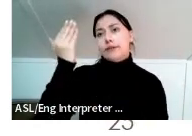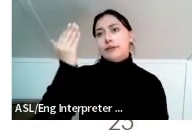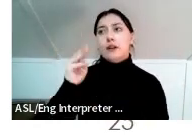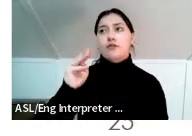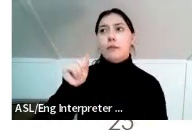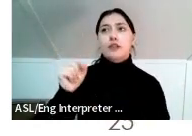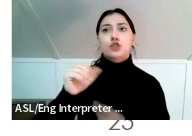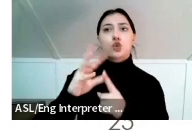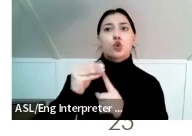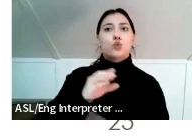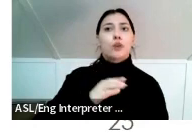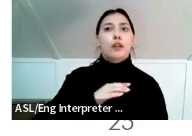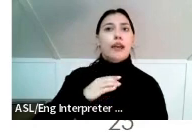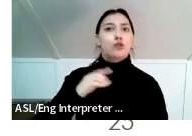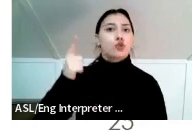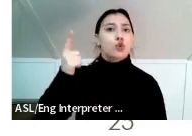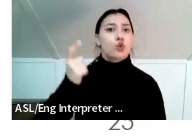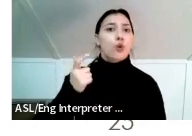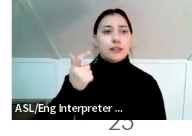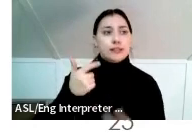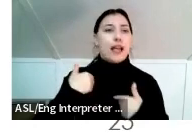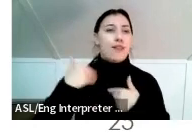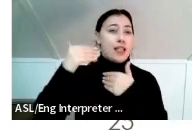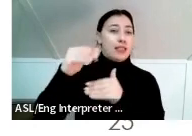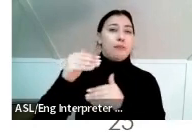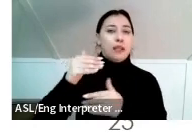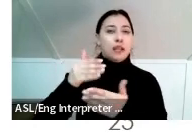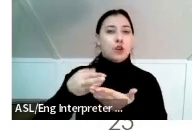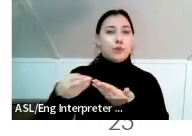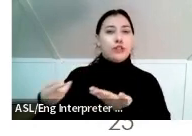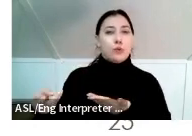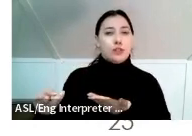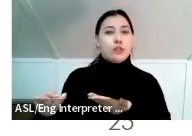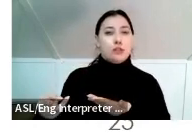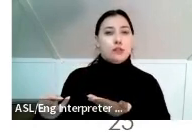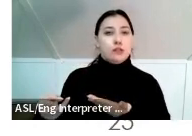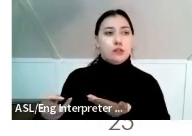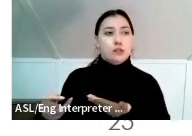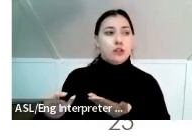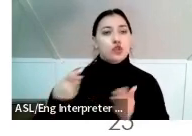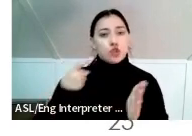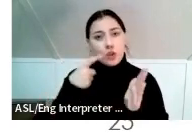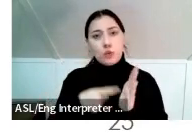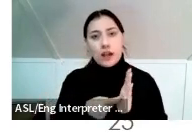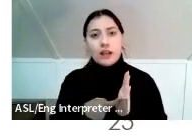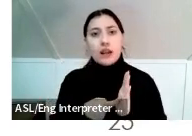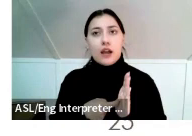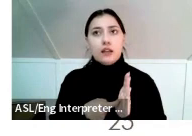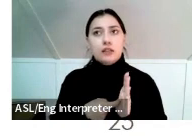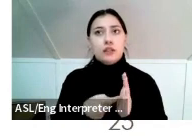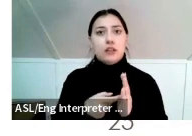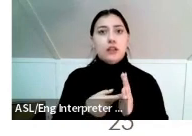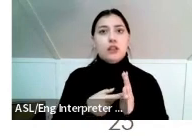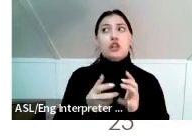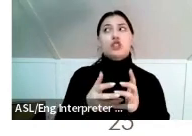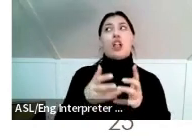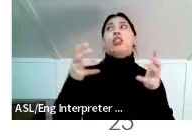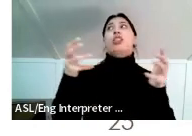grants as a limited resource and recognizing the very wide